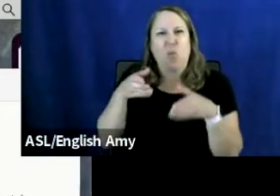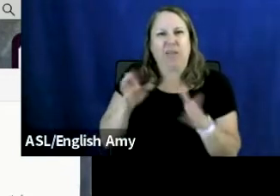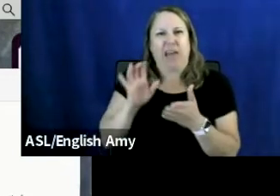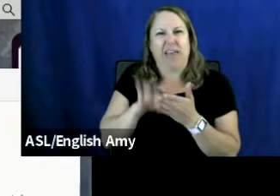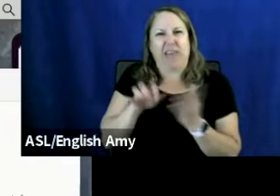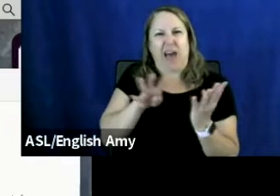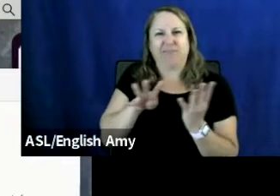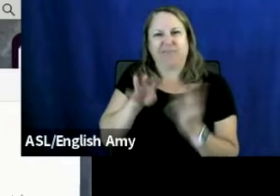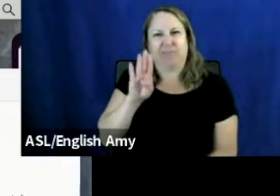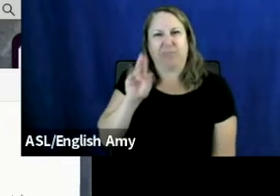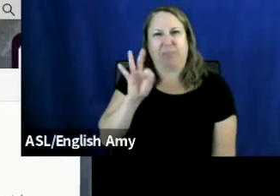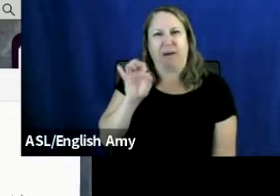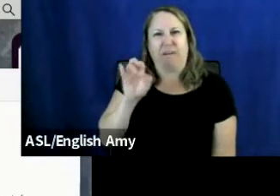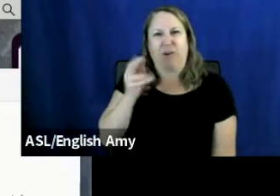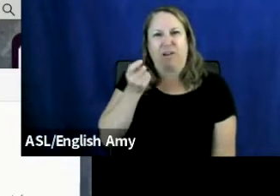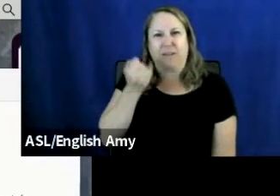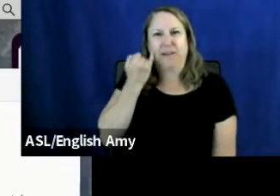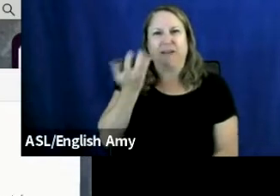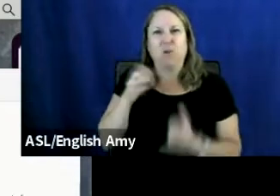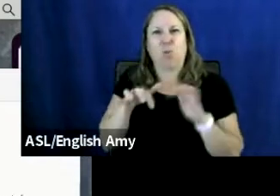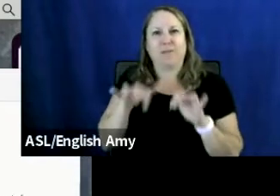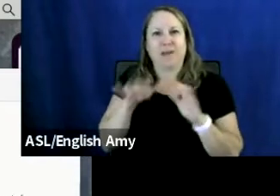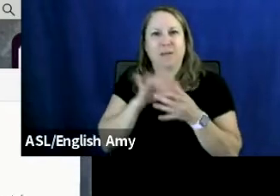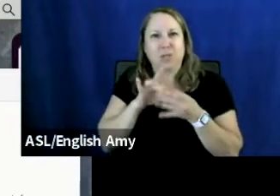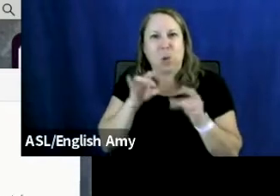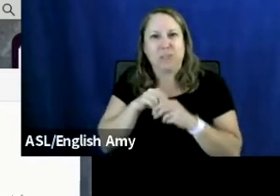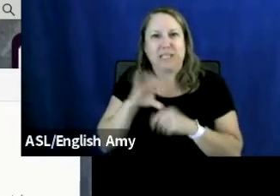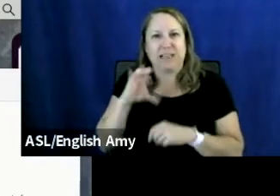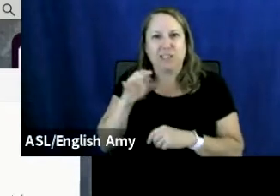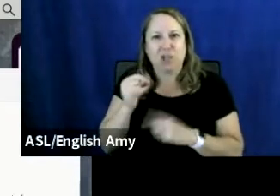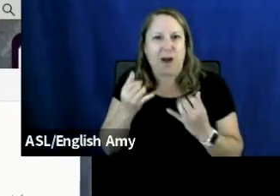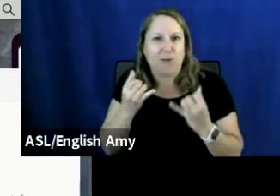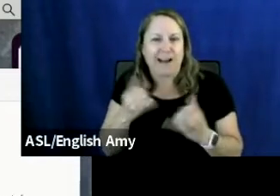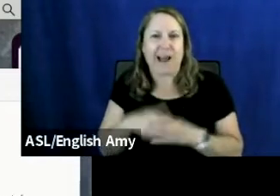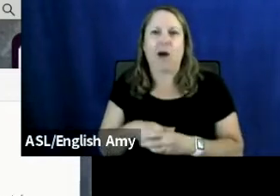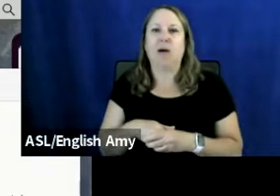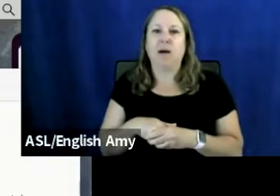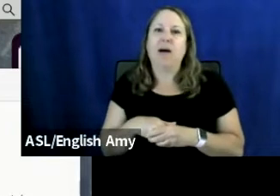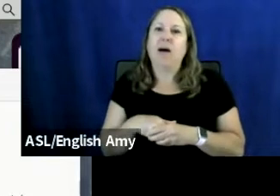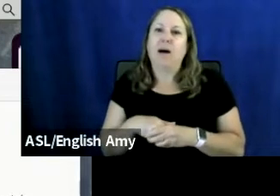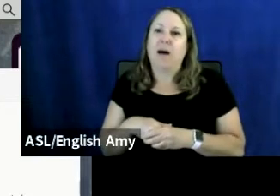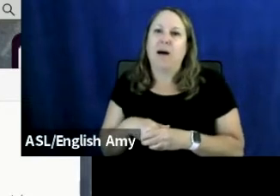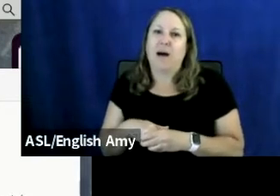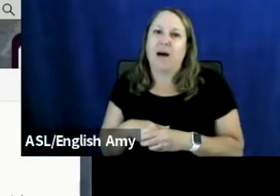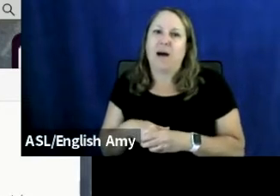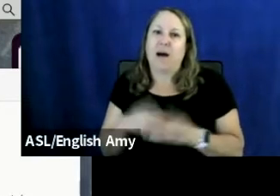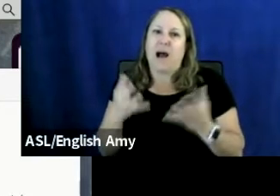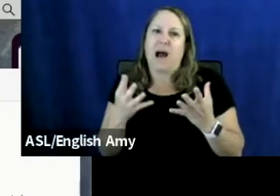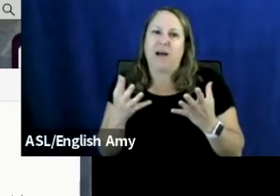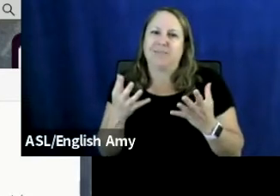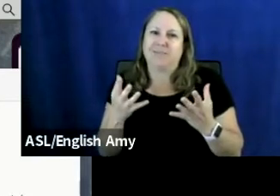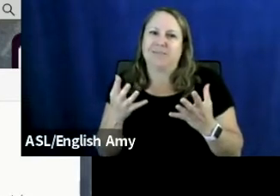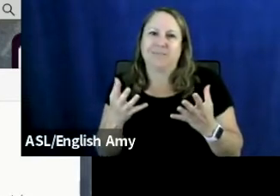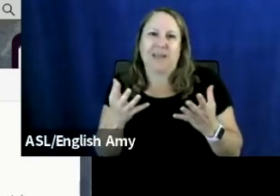in chat right now about what they're seeing, I do want to get to a little bit more if the buffering works. I've had